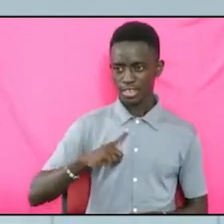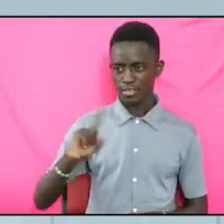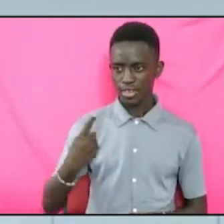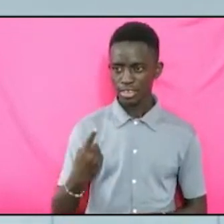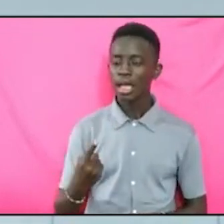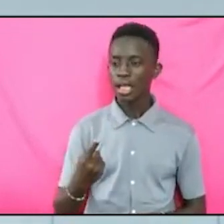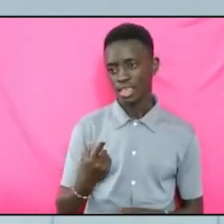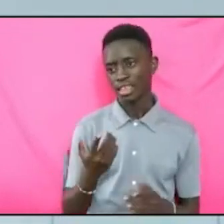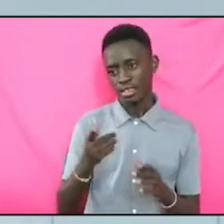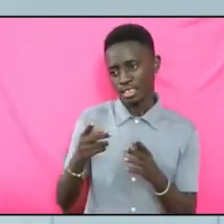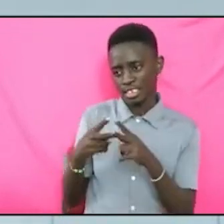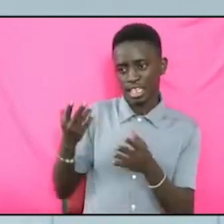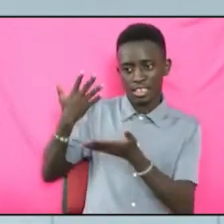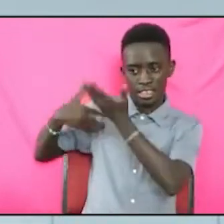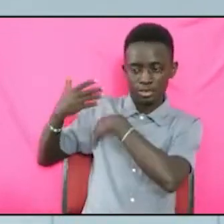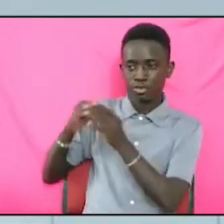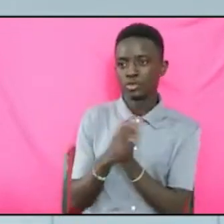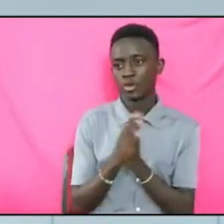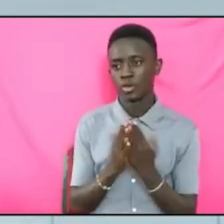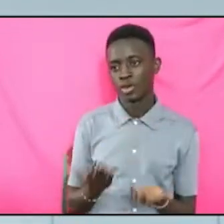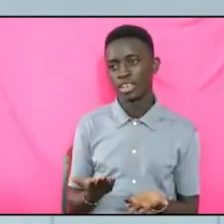first, they are saying, kiss the ocean first.